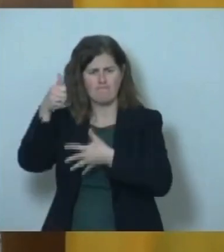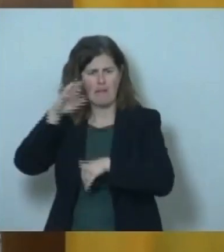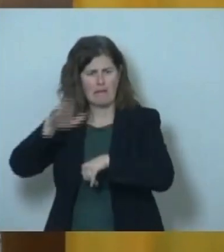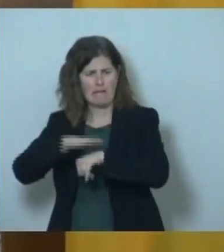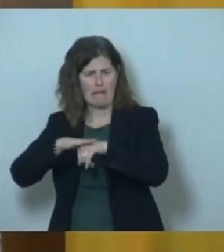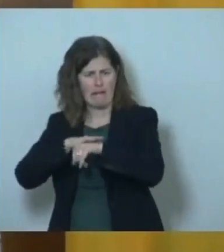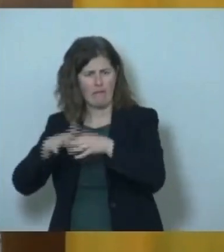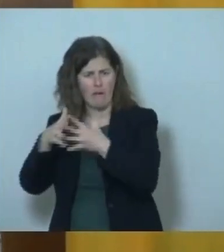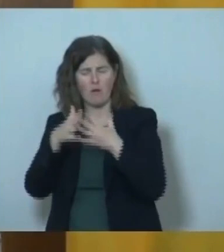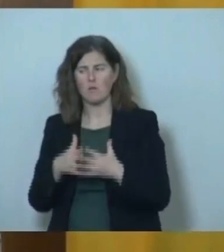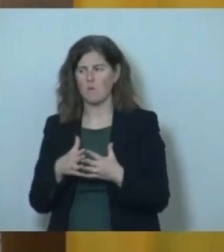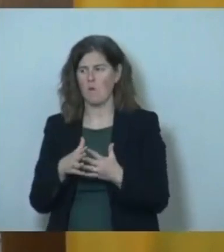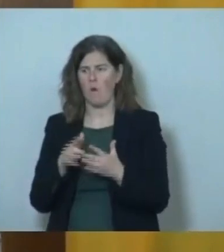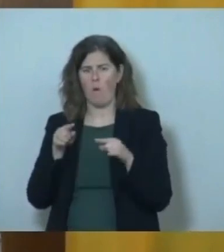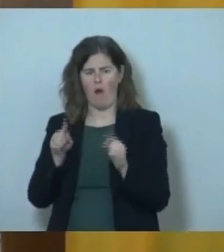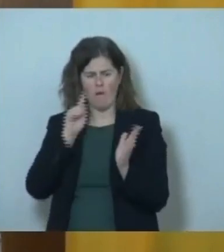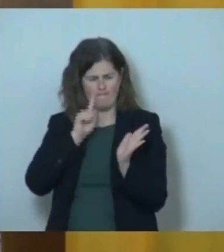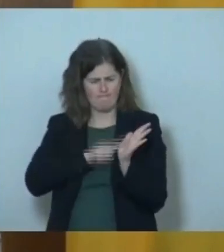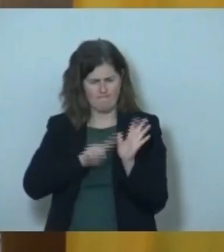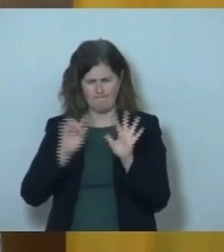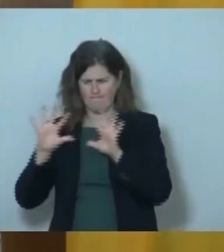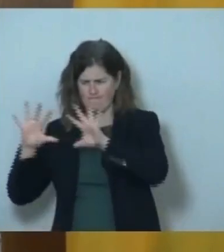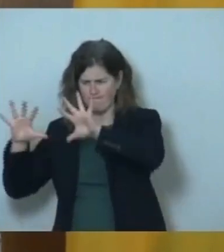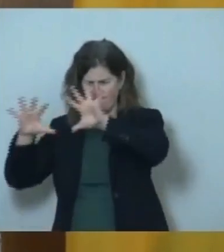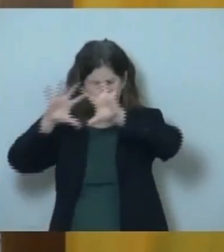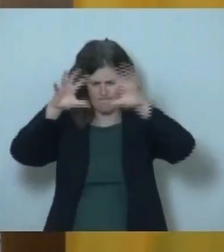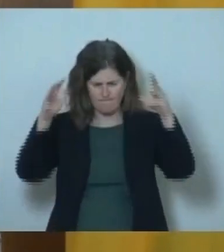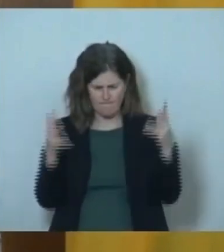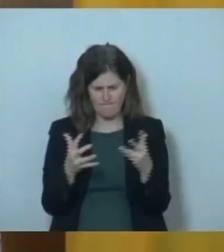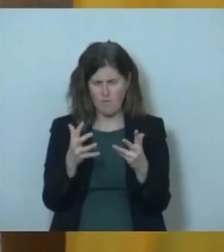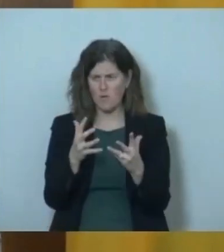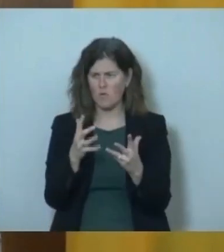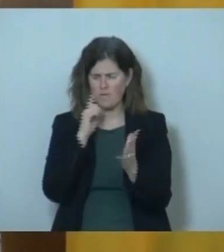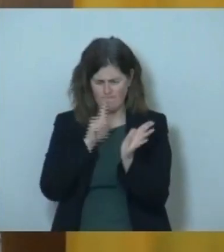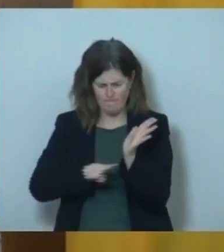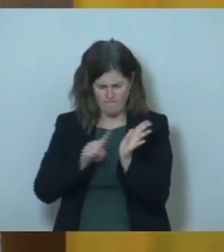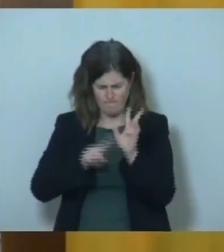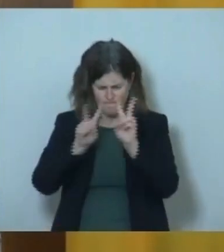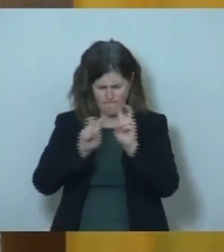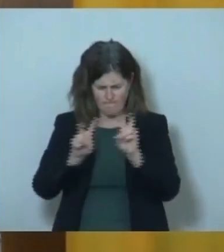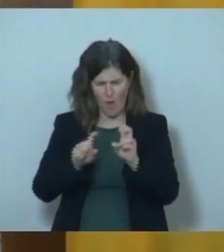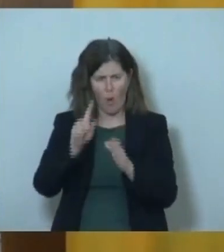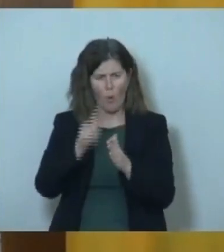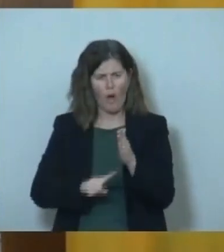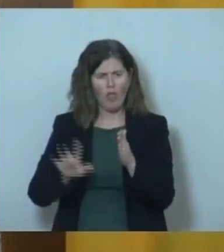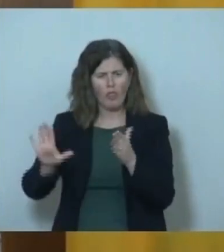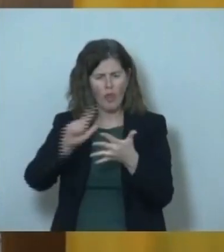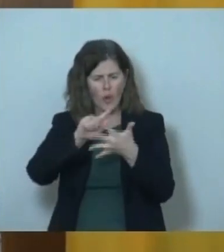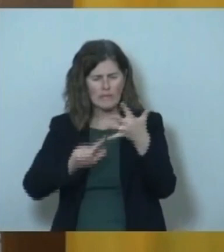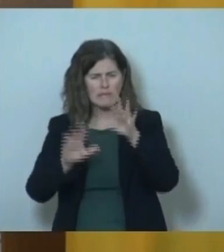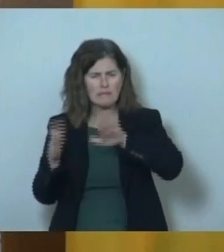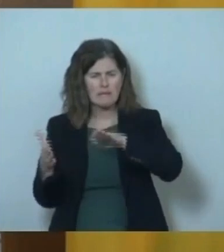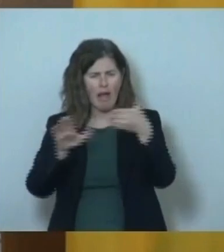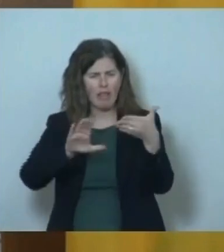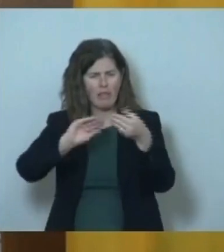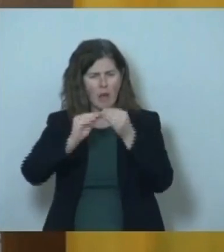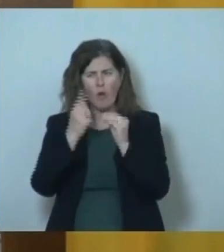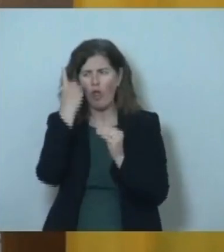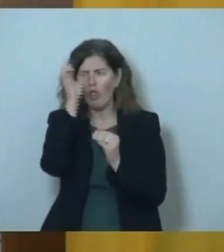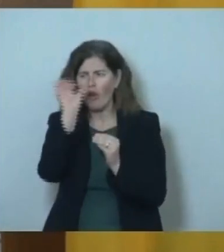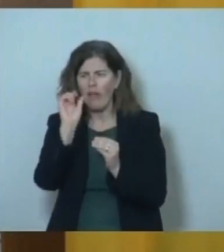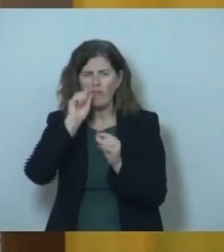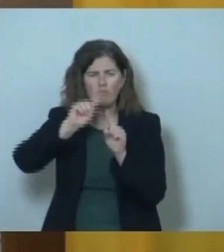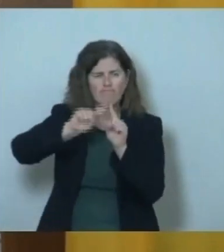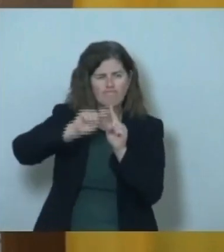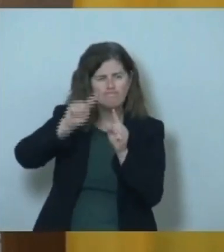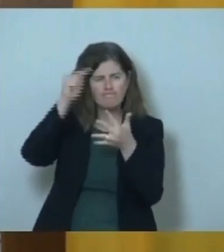information to really look at what those now mortality rates look like for a variety